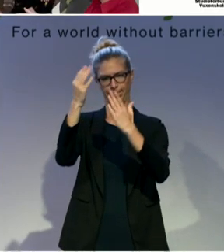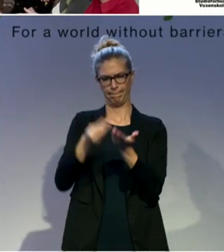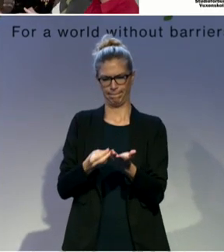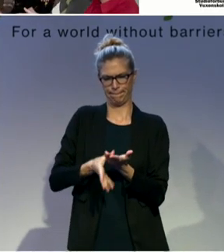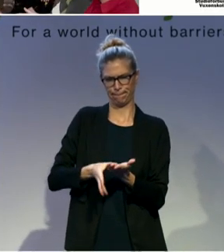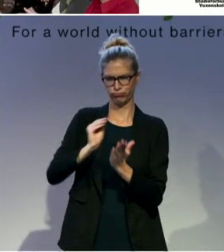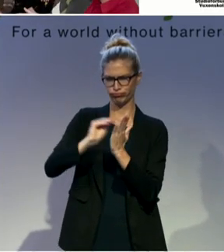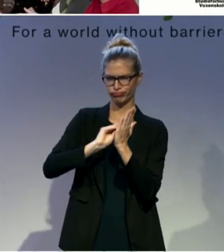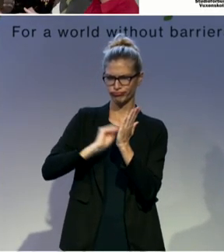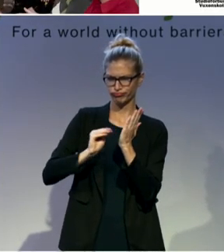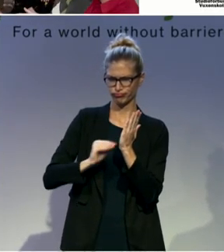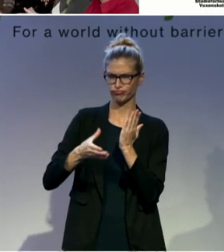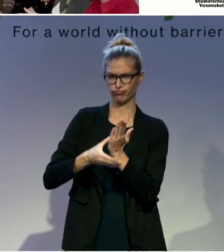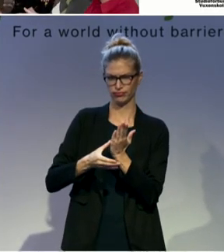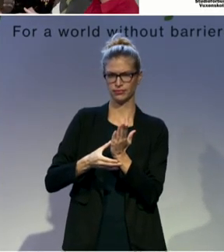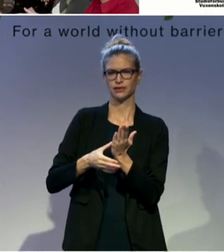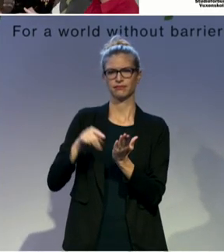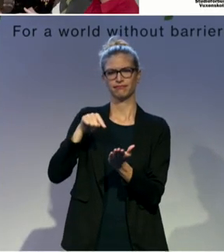things. Yes.